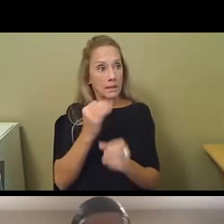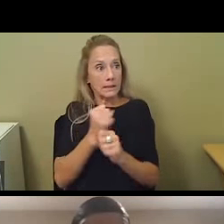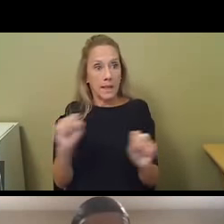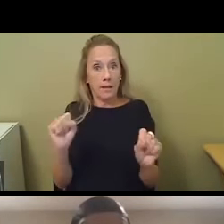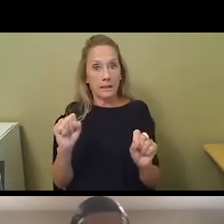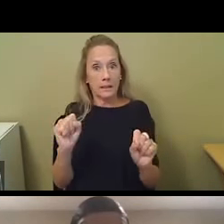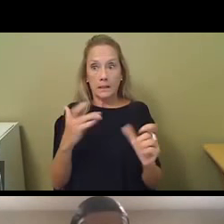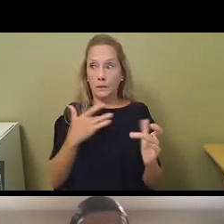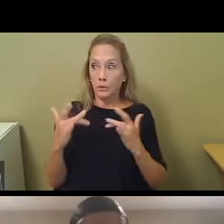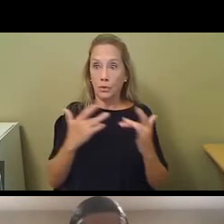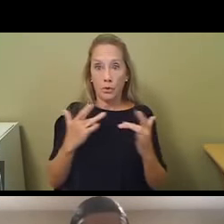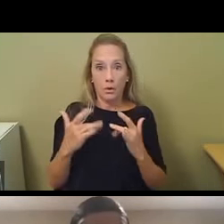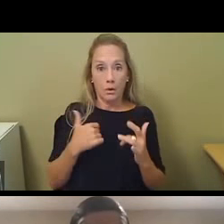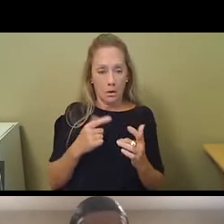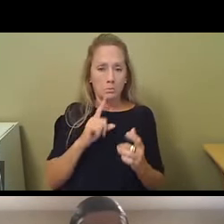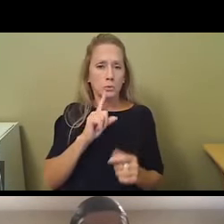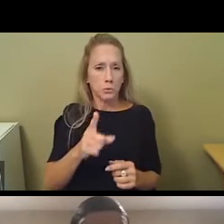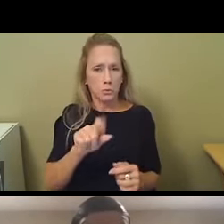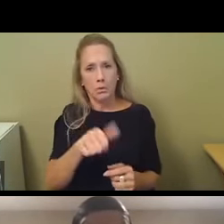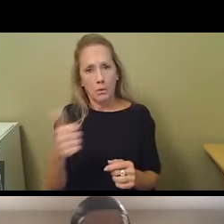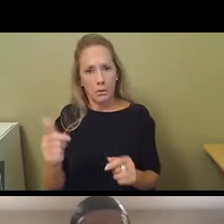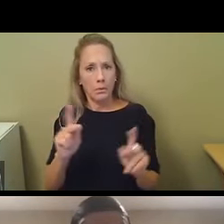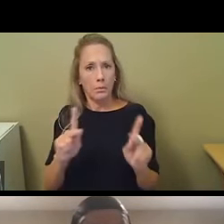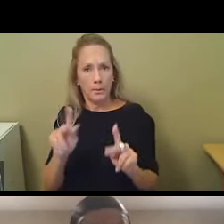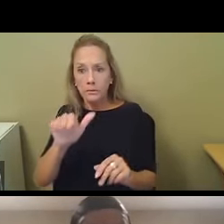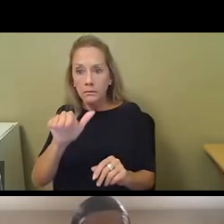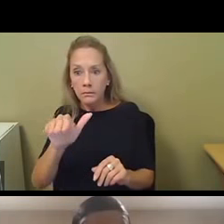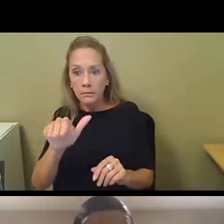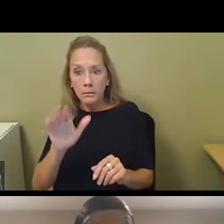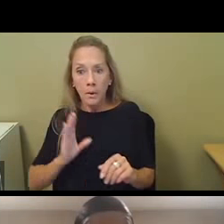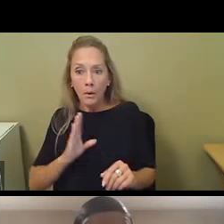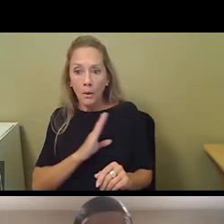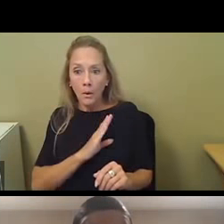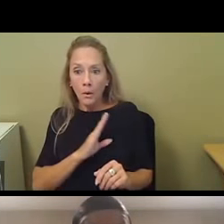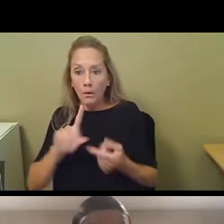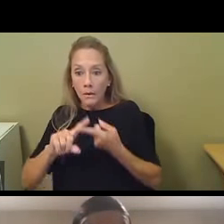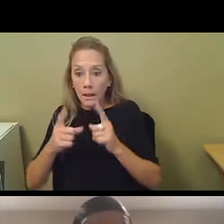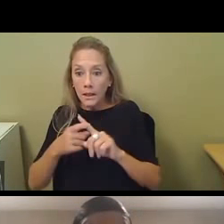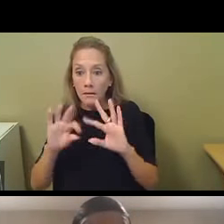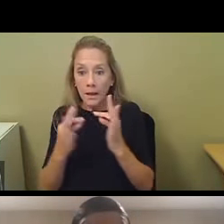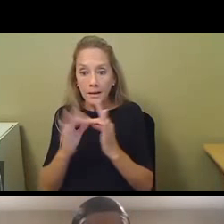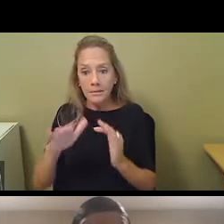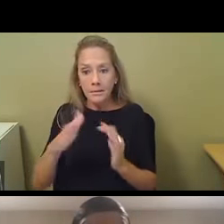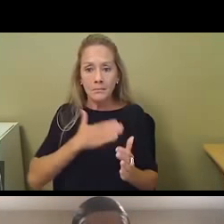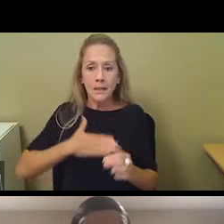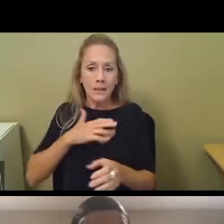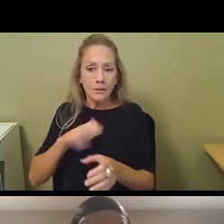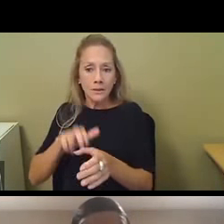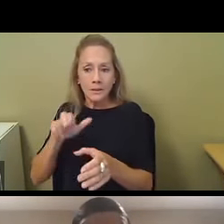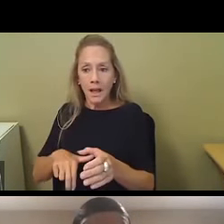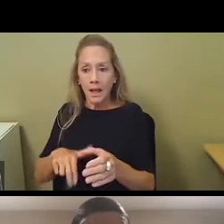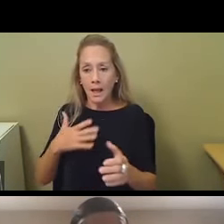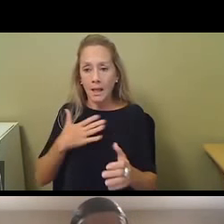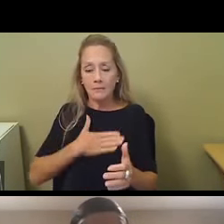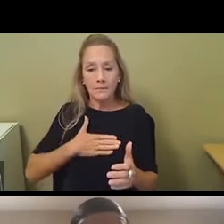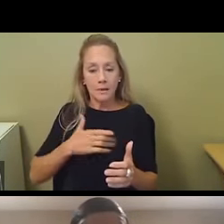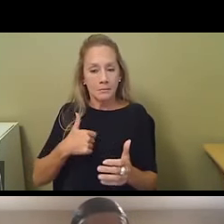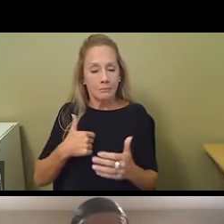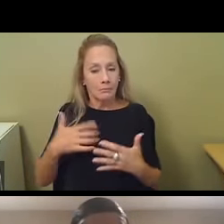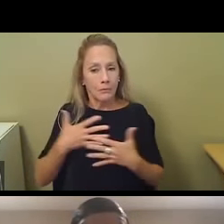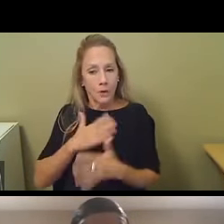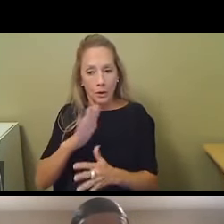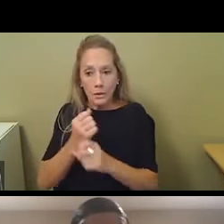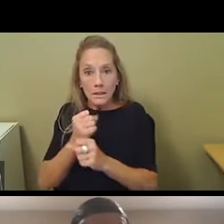bet you other people have been approached by friends or relatives asking them to do the same thing. And you know, as I've told a